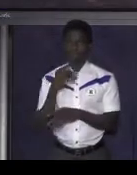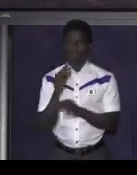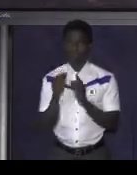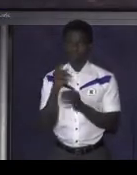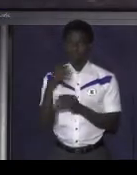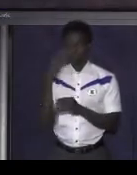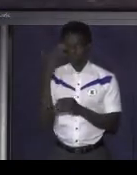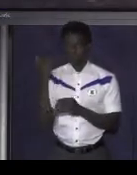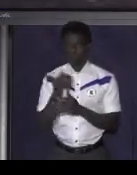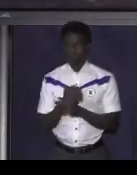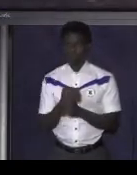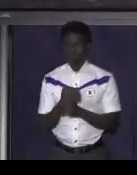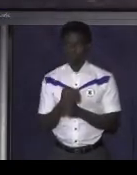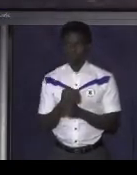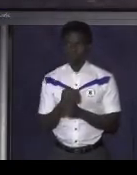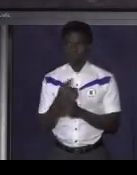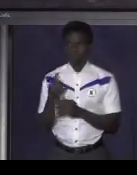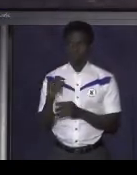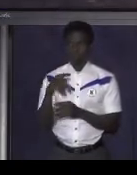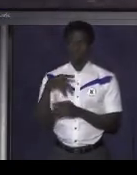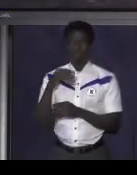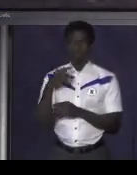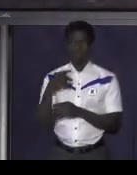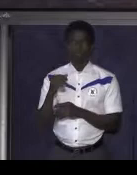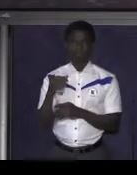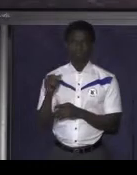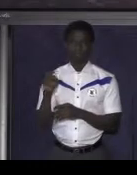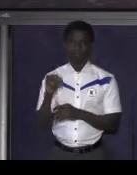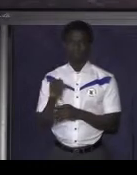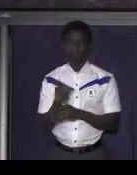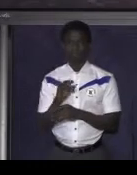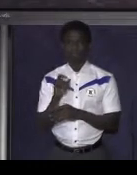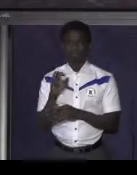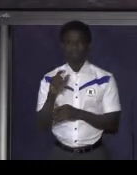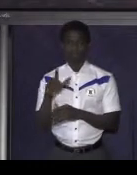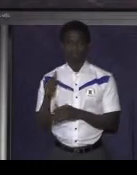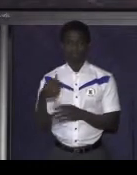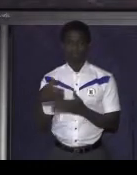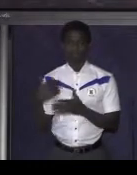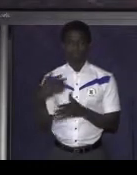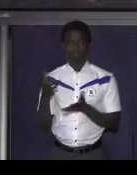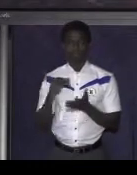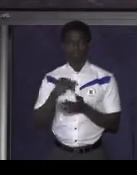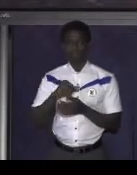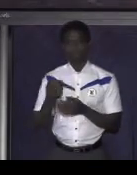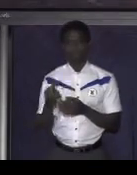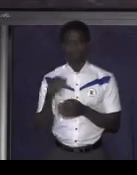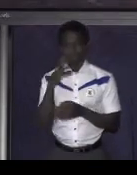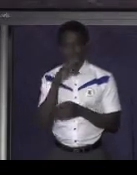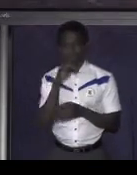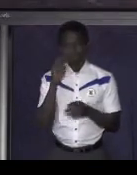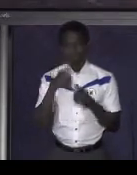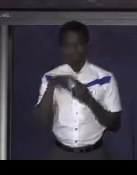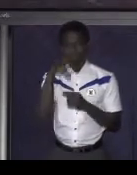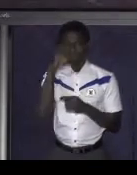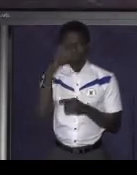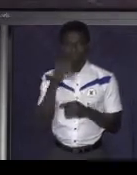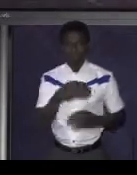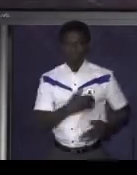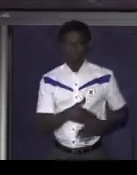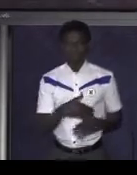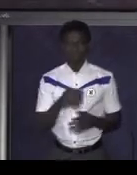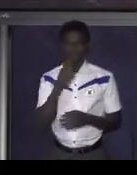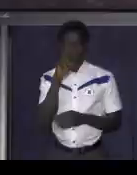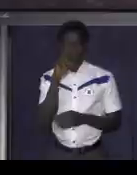forget, if you had forgotten the Pythagorean formula before, here is another chance. You have to find the side labeled